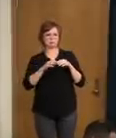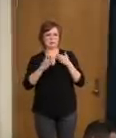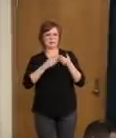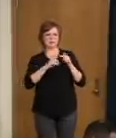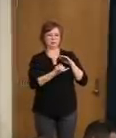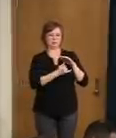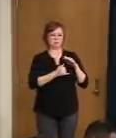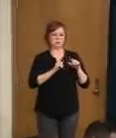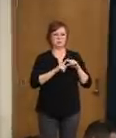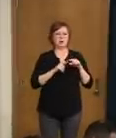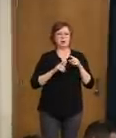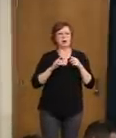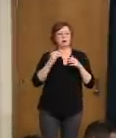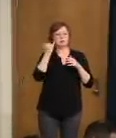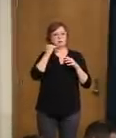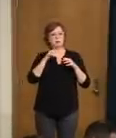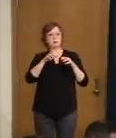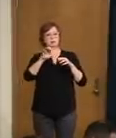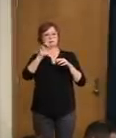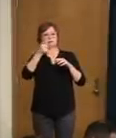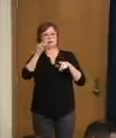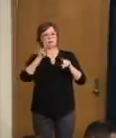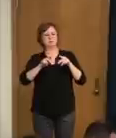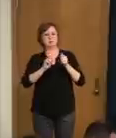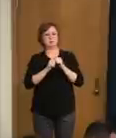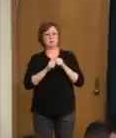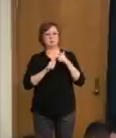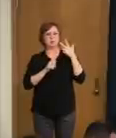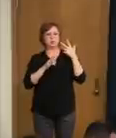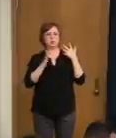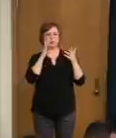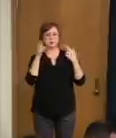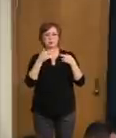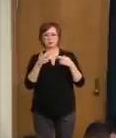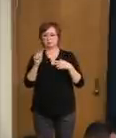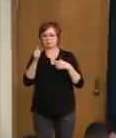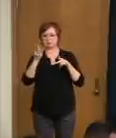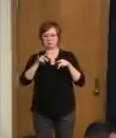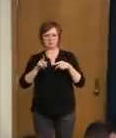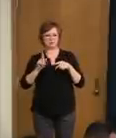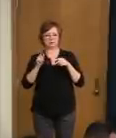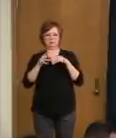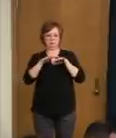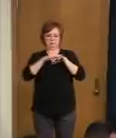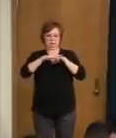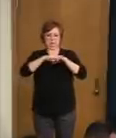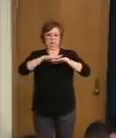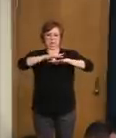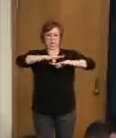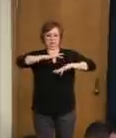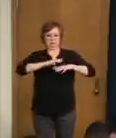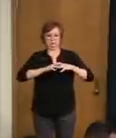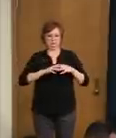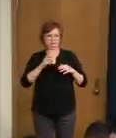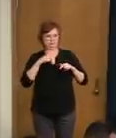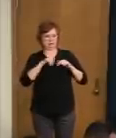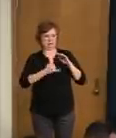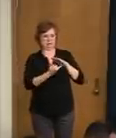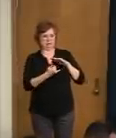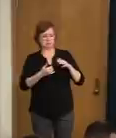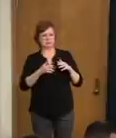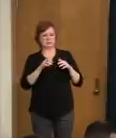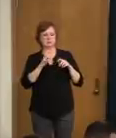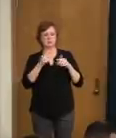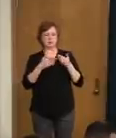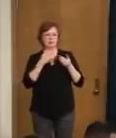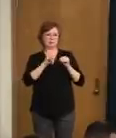or 10 secondary cases. So again, seeking assistance and support if it's hard to isolate within your house is critical, and